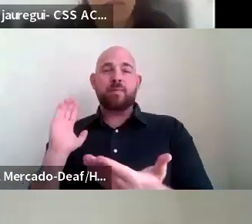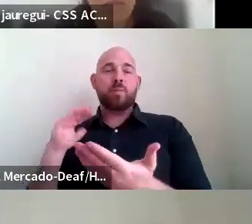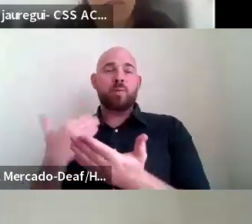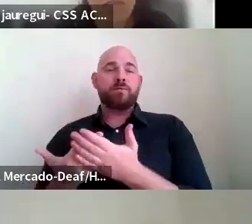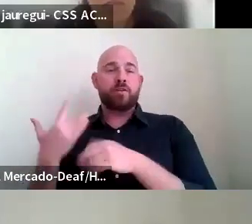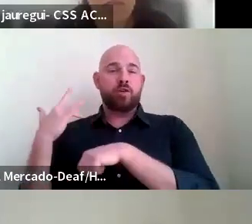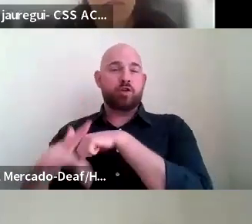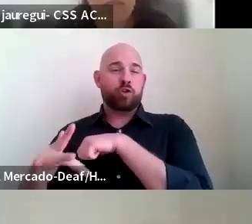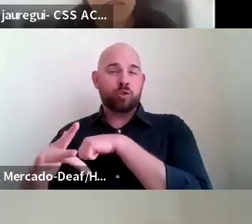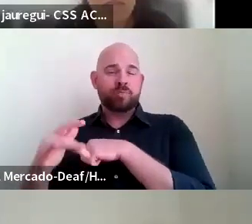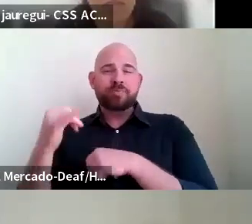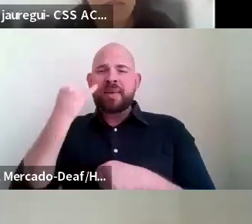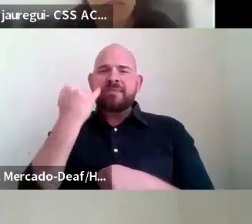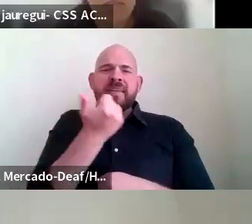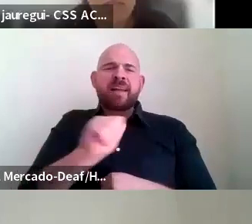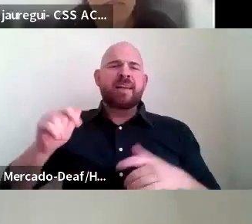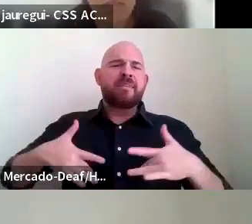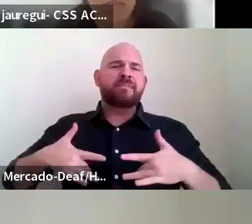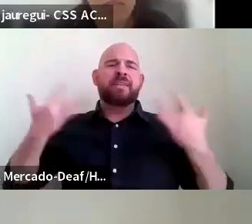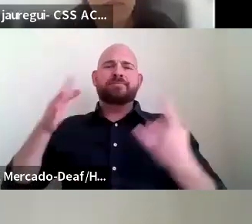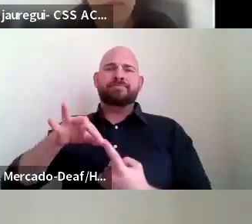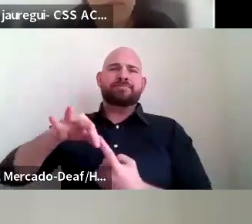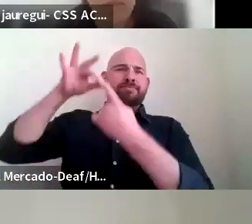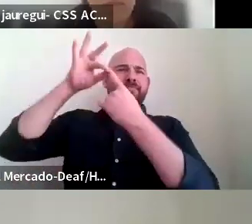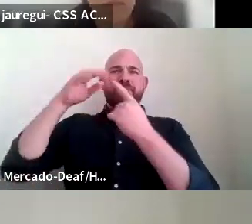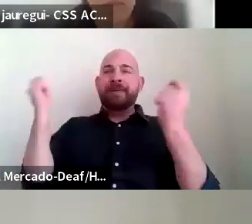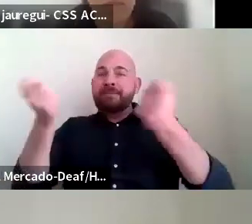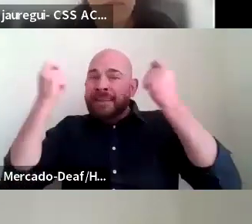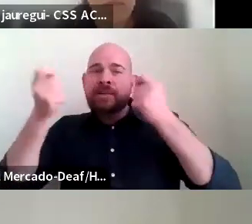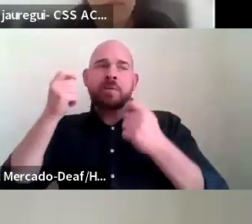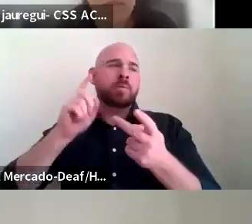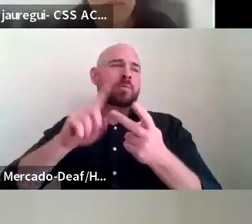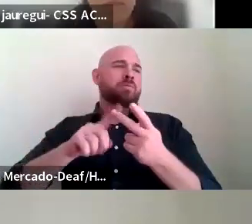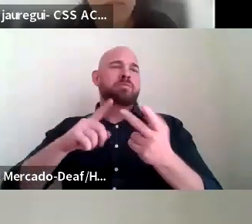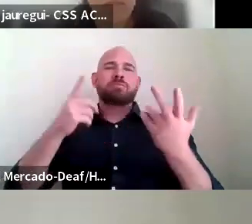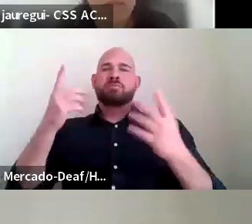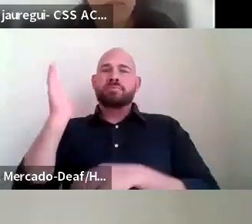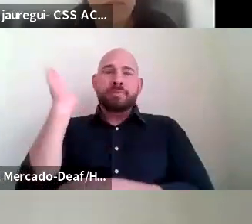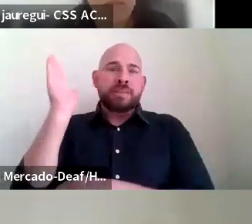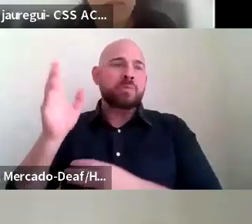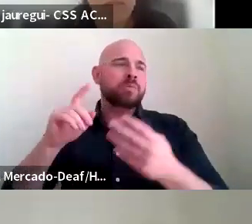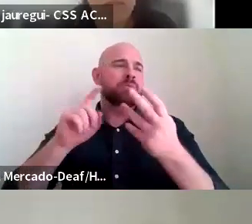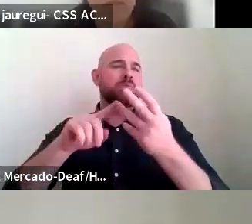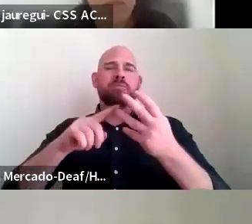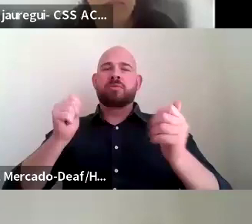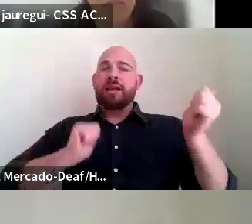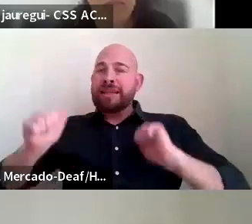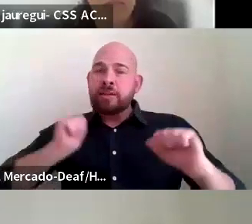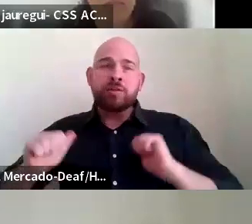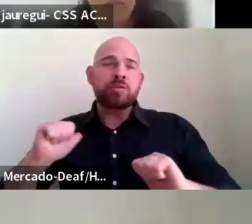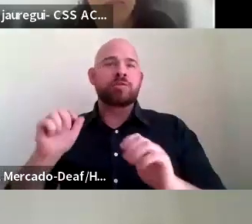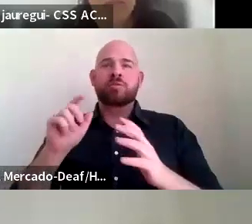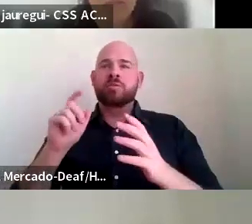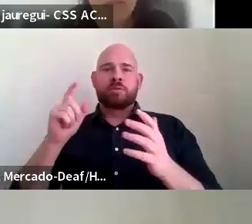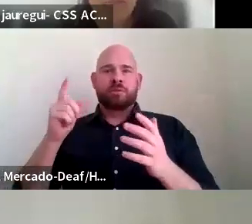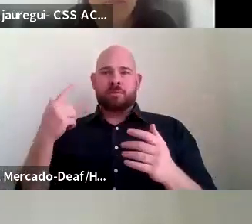And the next thing is arriving early. Typically, deaf will arrive early at special events